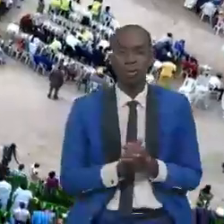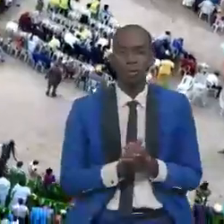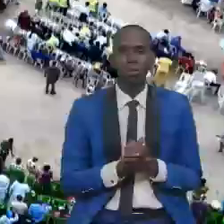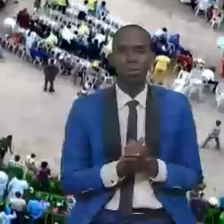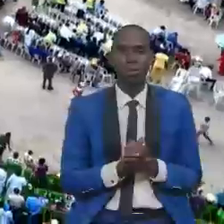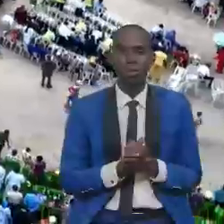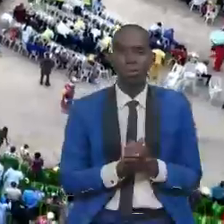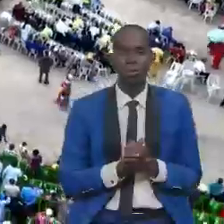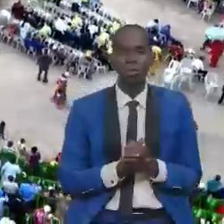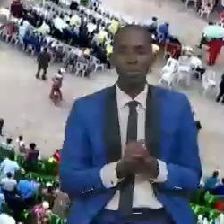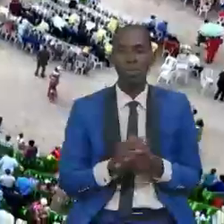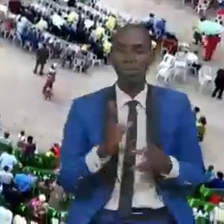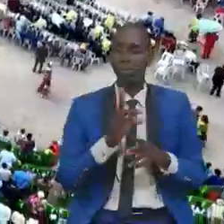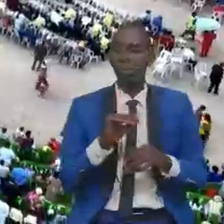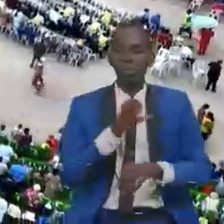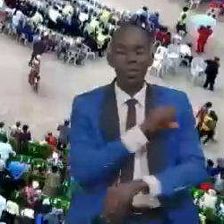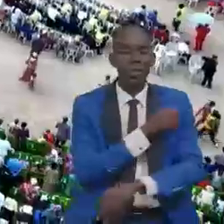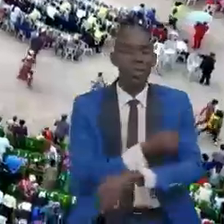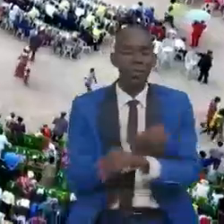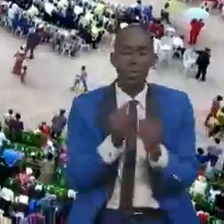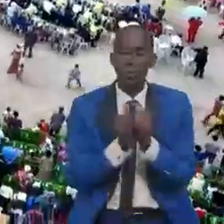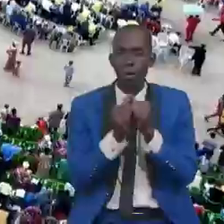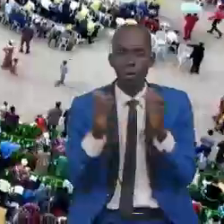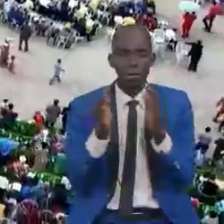no strains without prayer